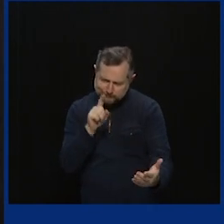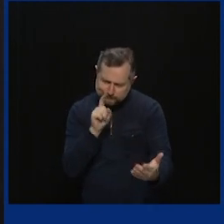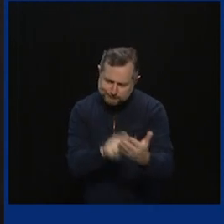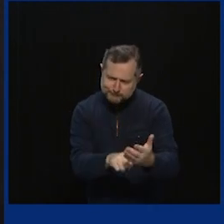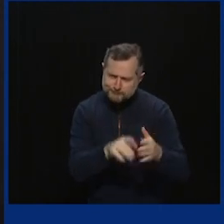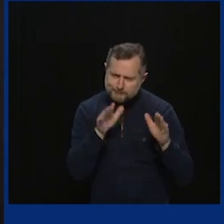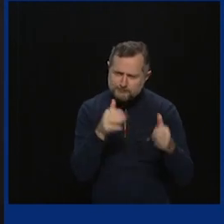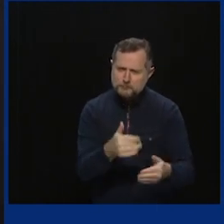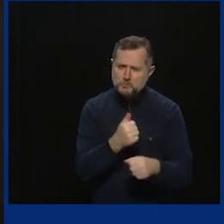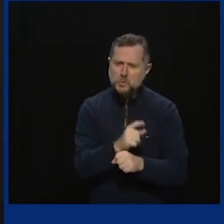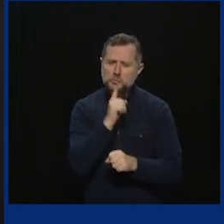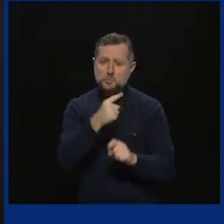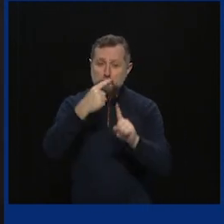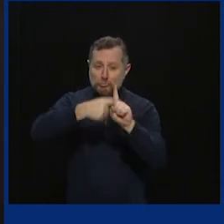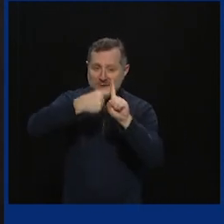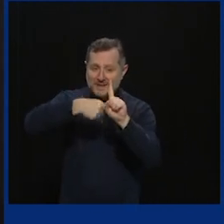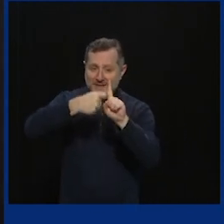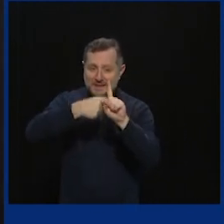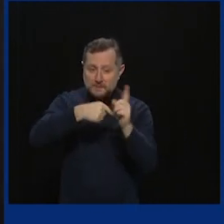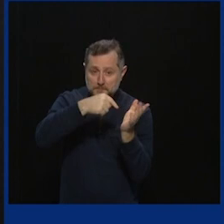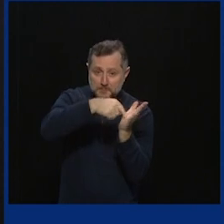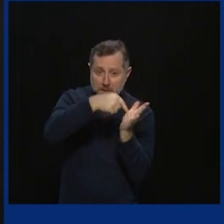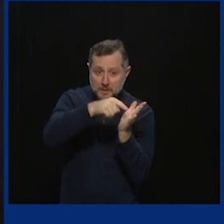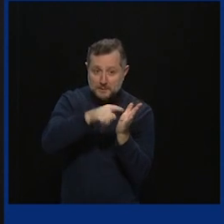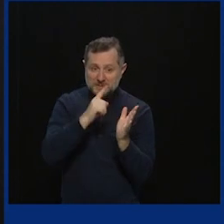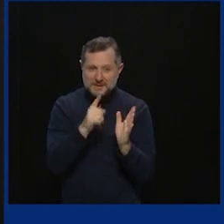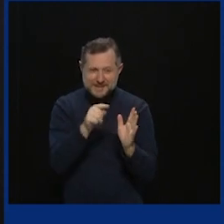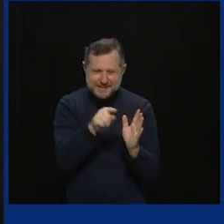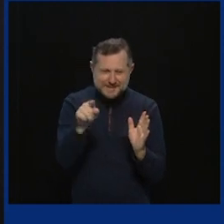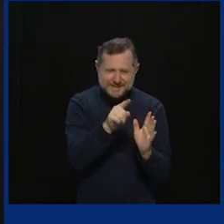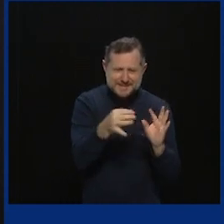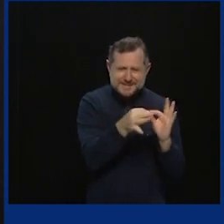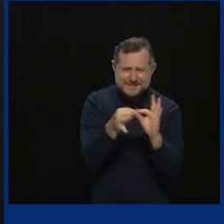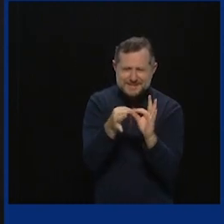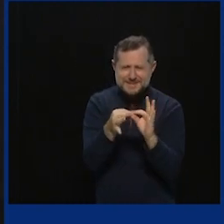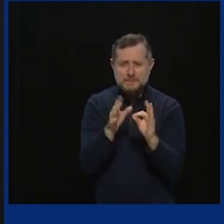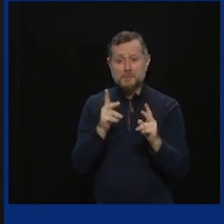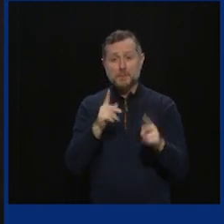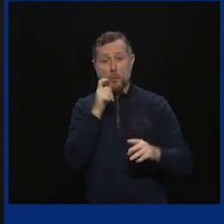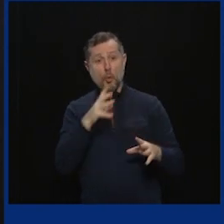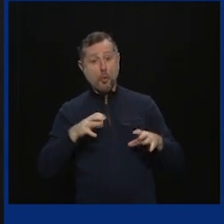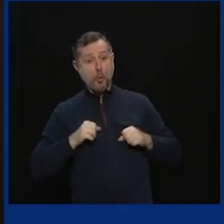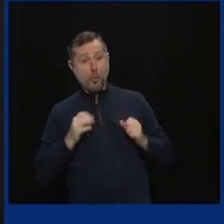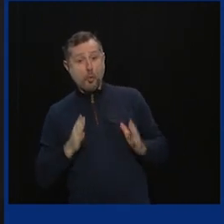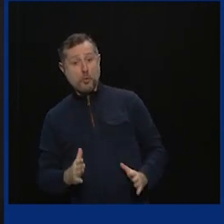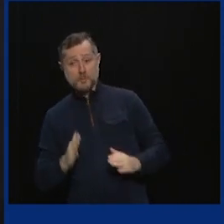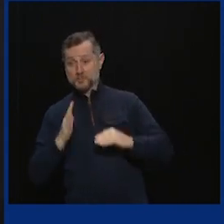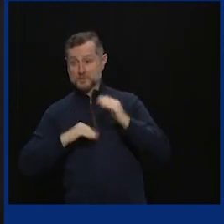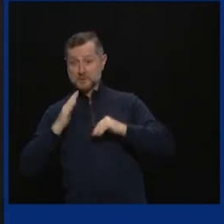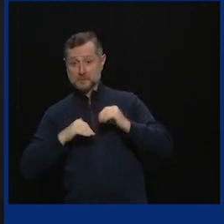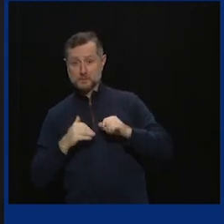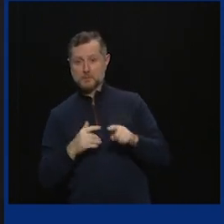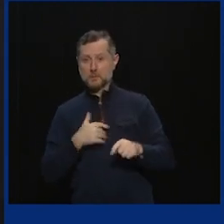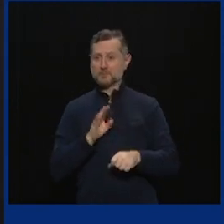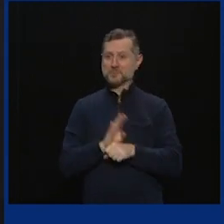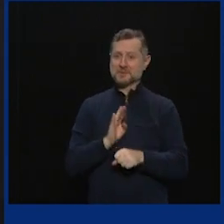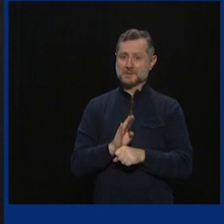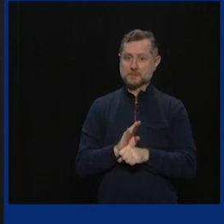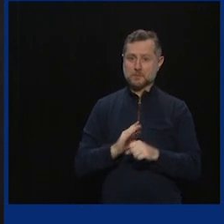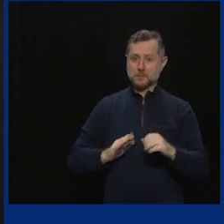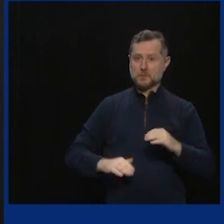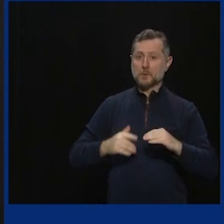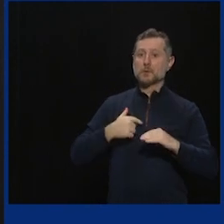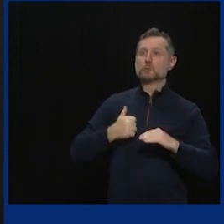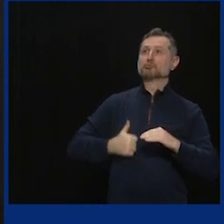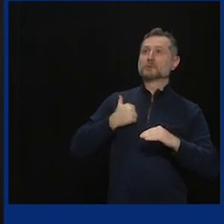connected because many of the people who own the buildings have residential tenants above and commercial tenants below, and